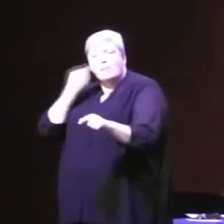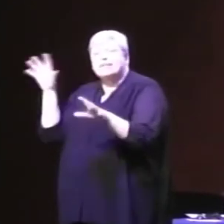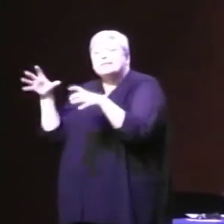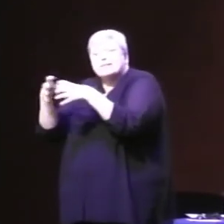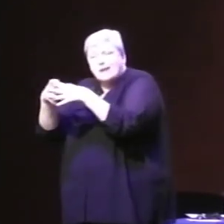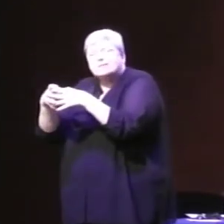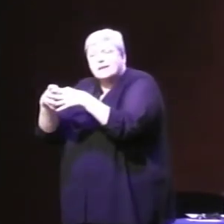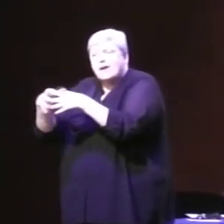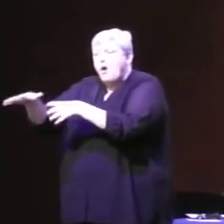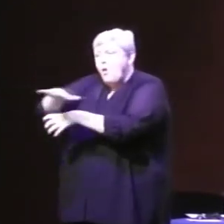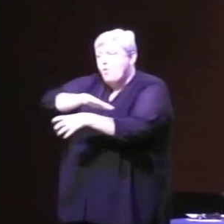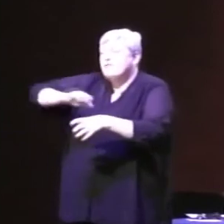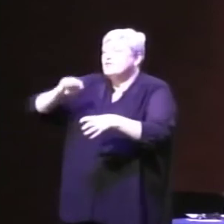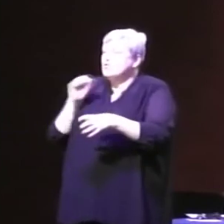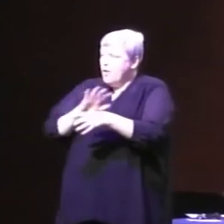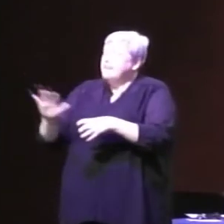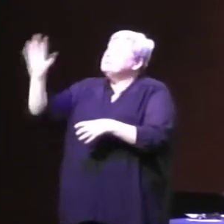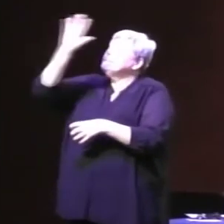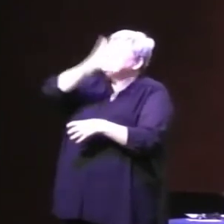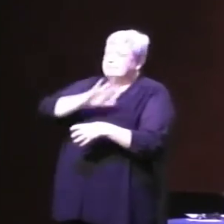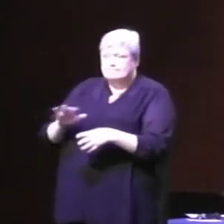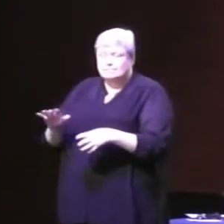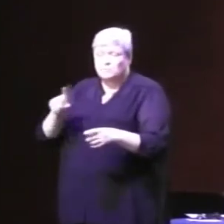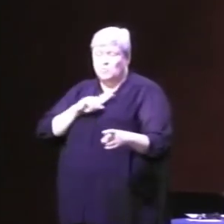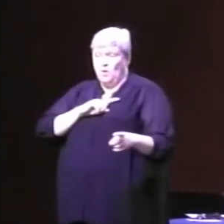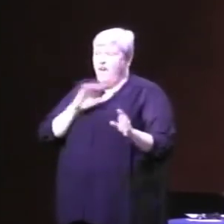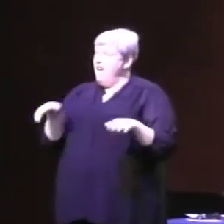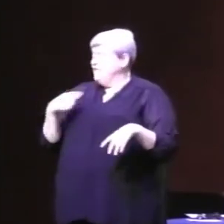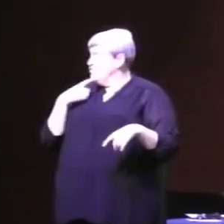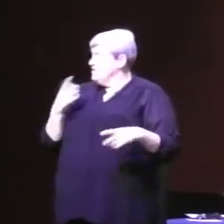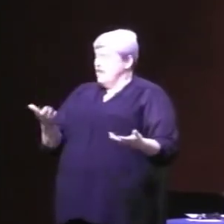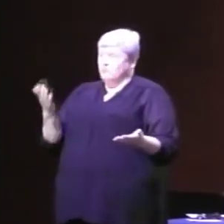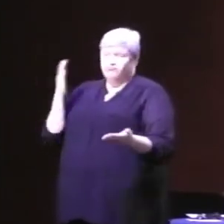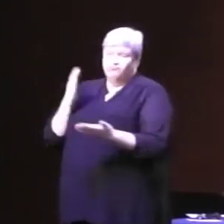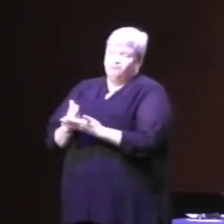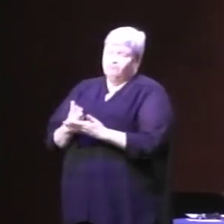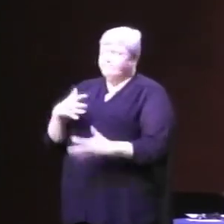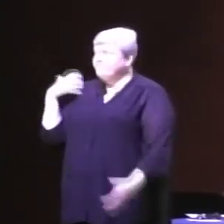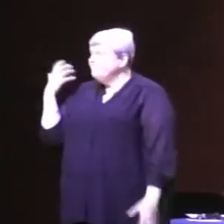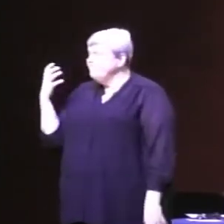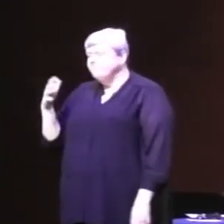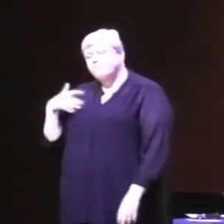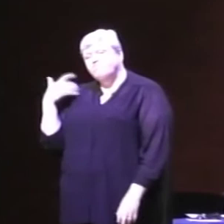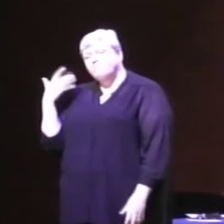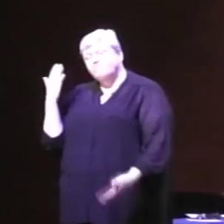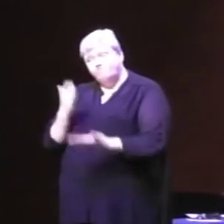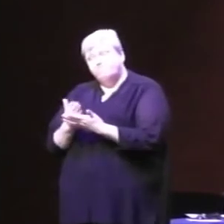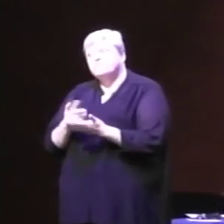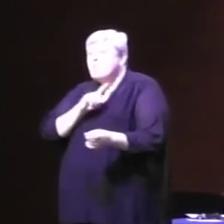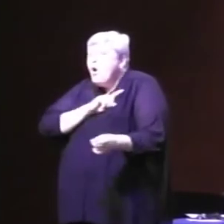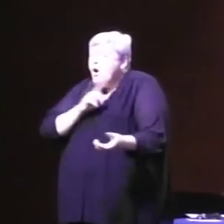sector across Scotland. Why? And I have to say, it really irritates me, and that's putting it mildly